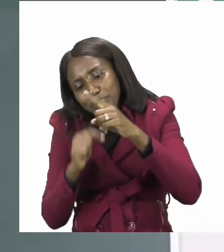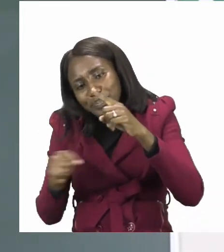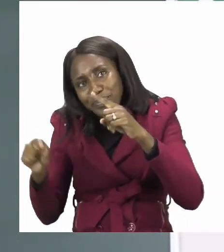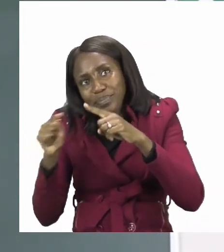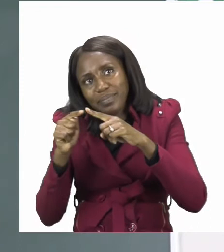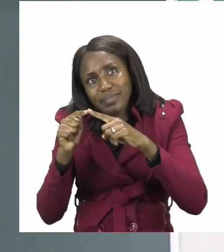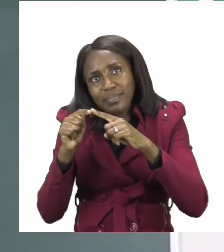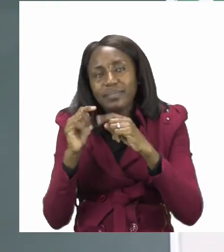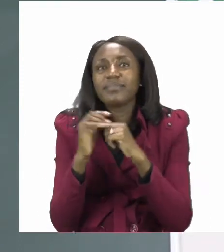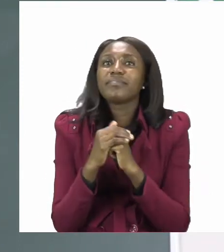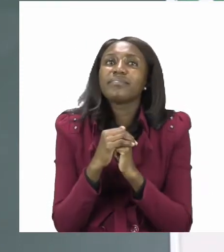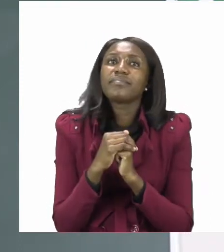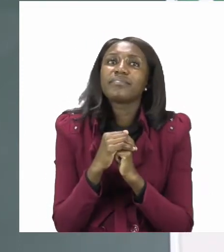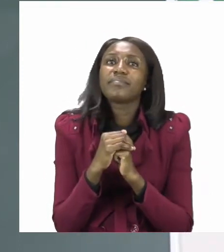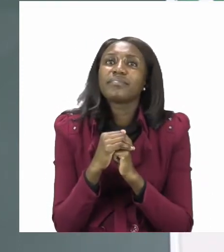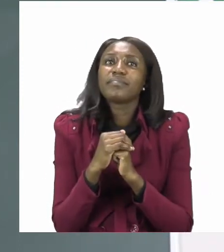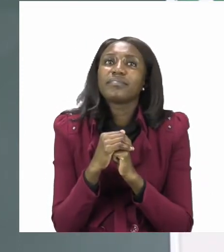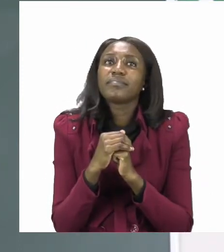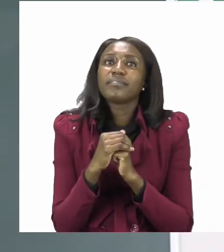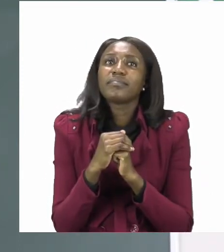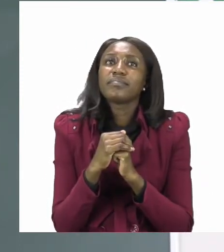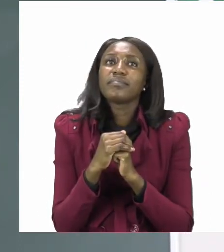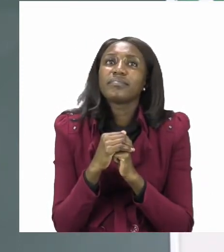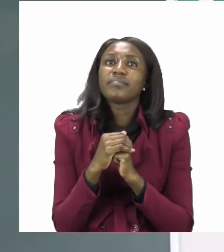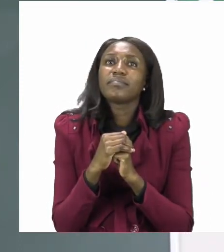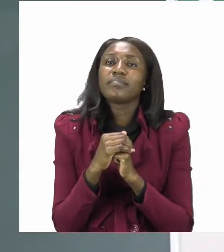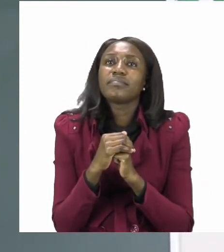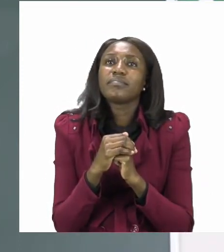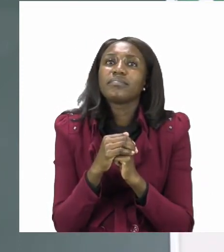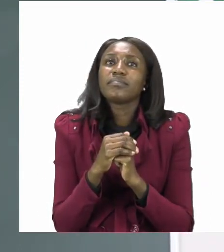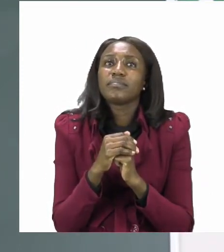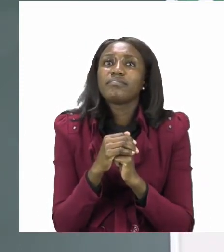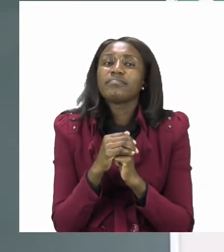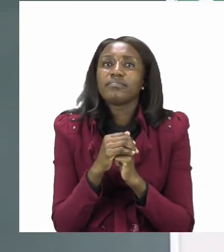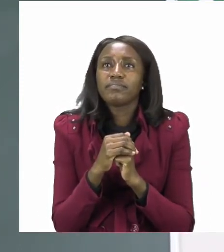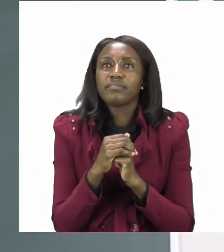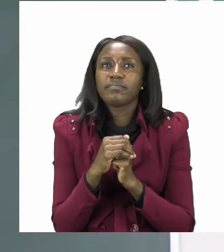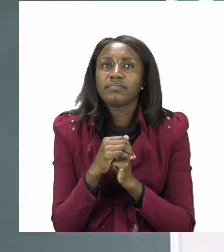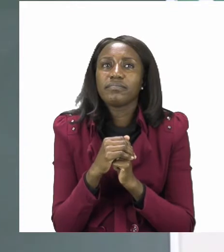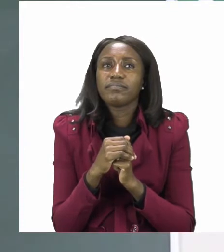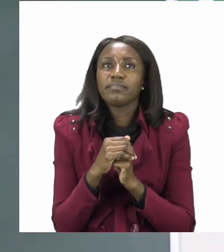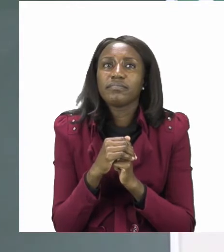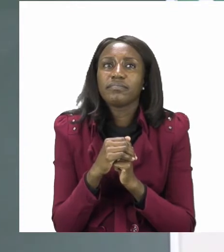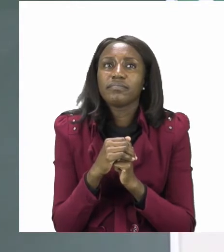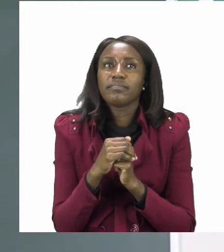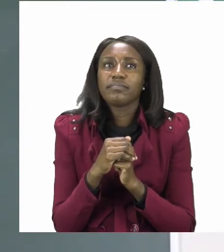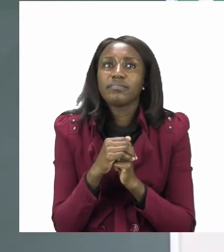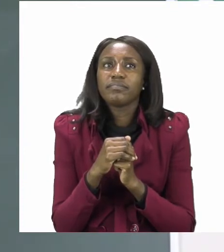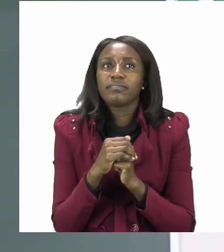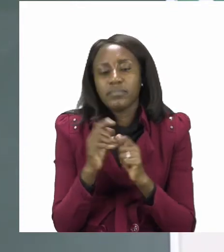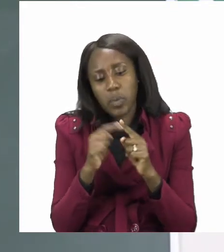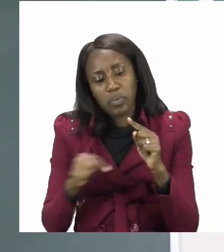would be a circle, because a circle has no corners or sharp edges, just like a